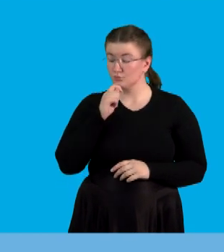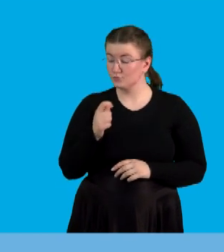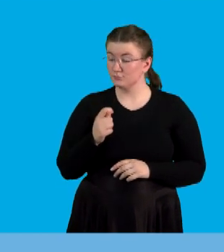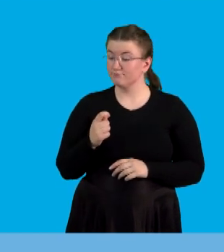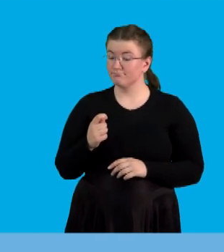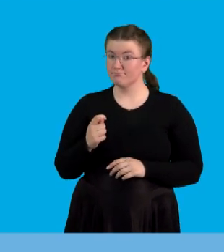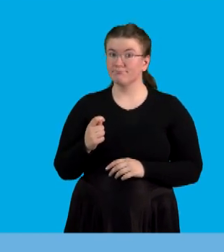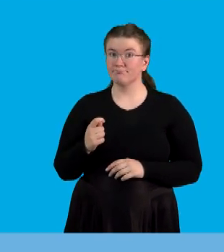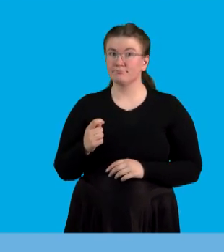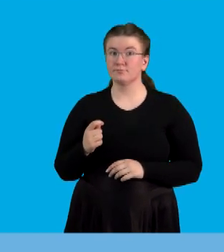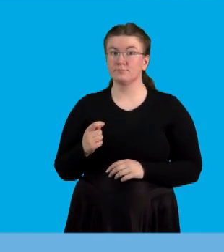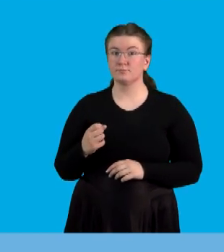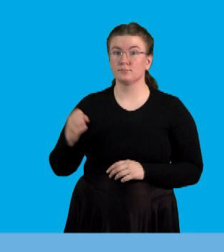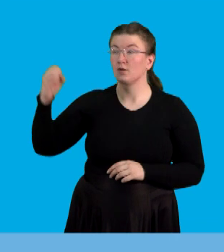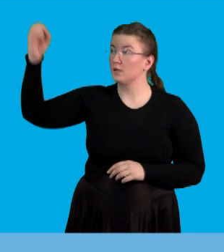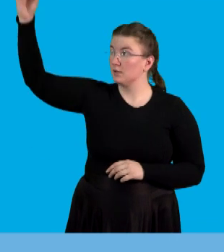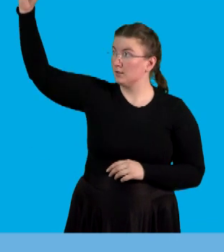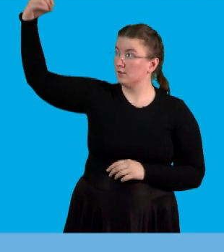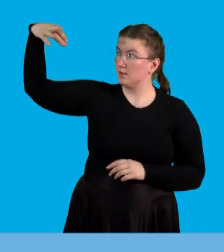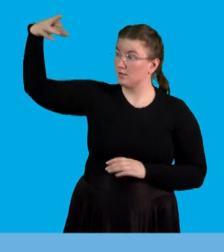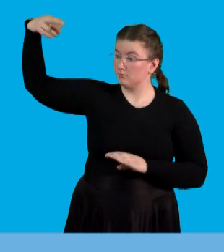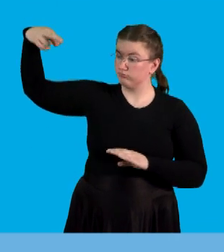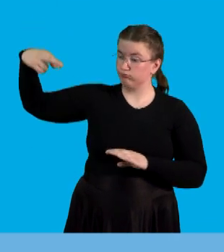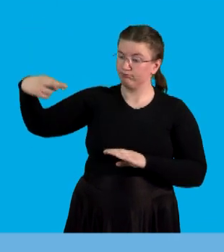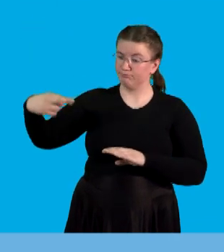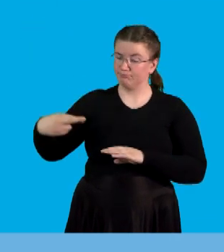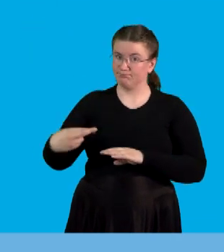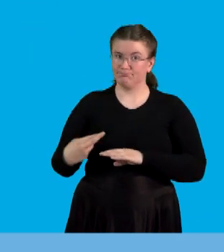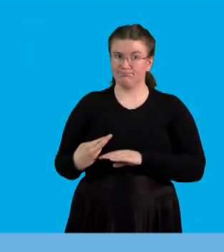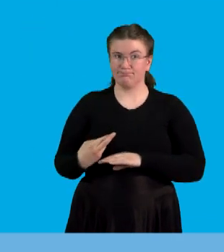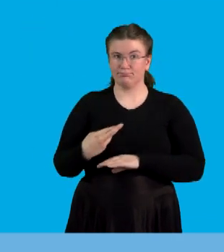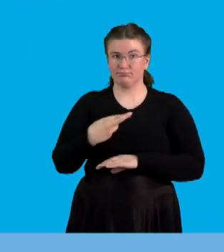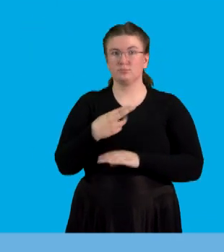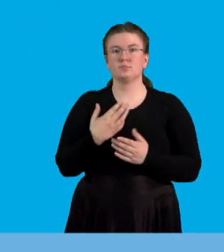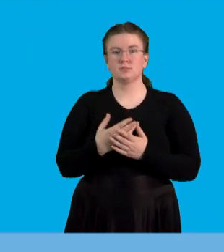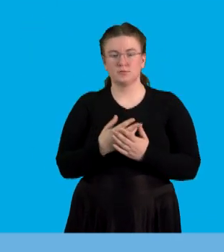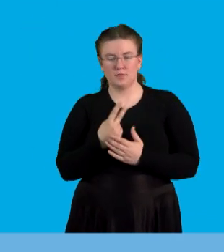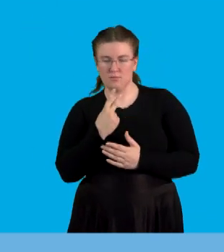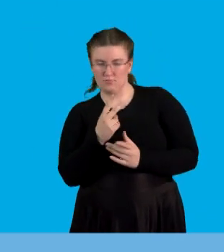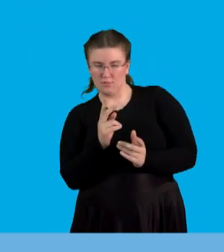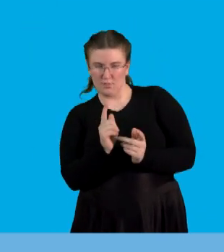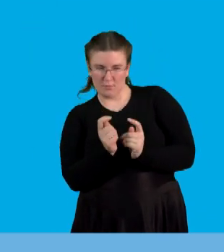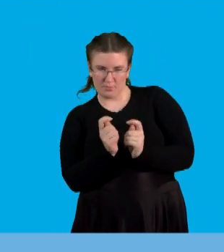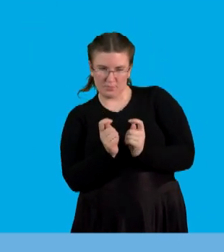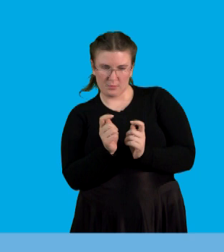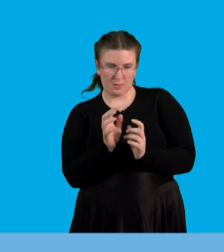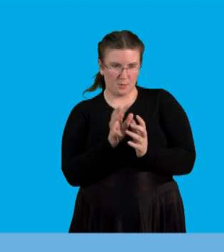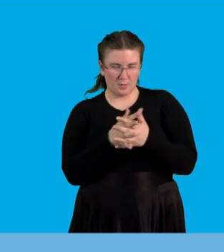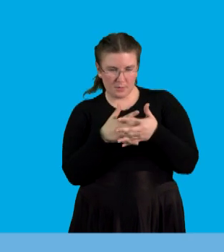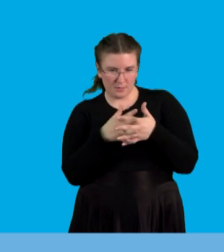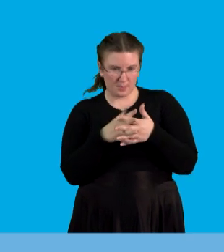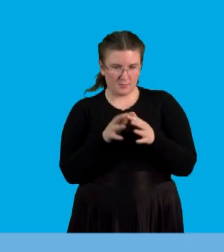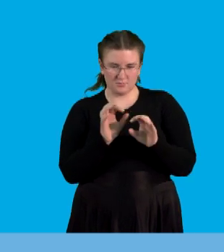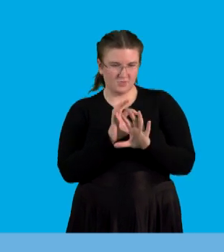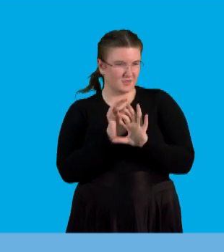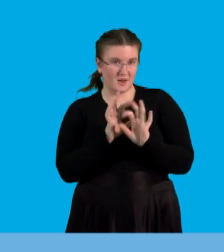when light refracts and it changes direction, it passes through the different mediums, it can distort what we see. We